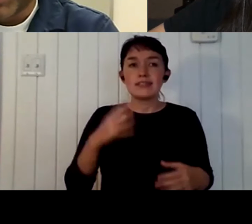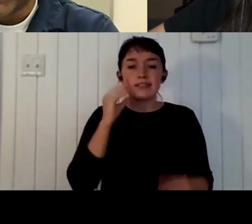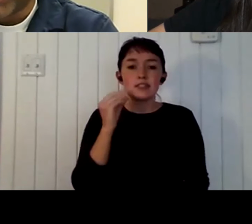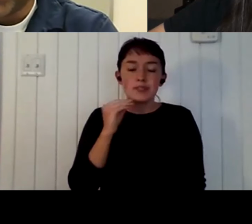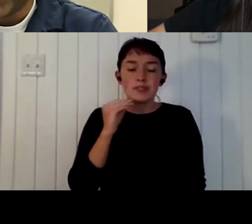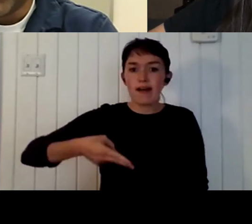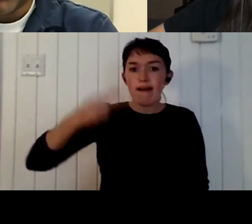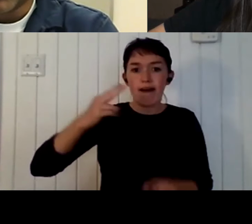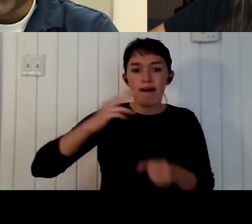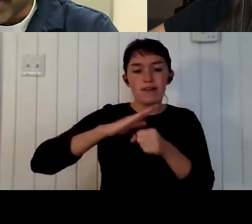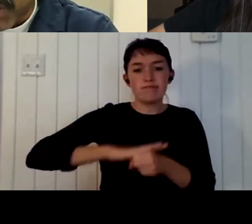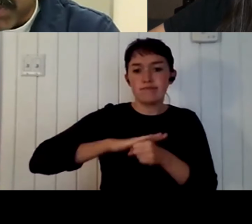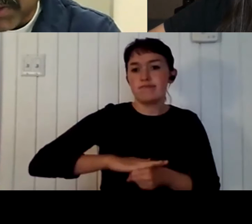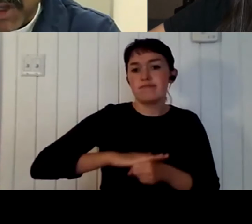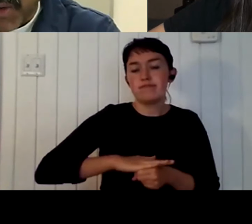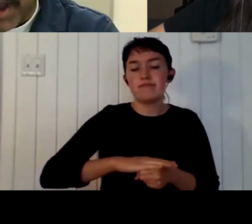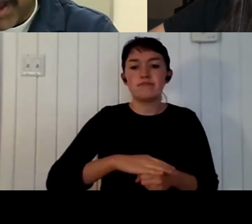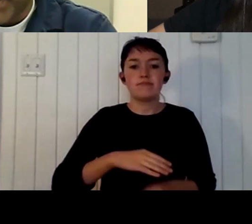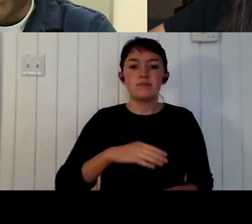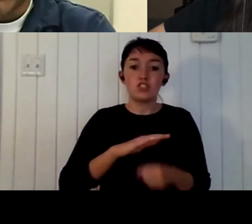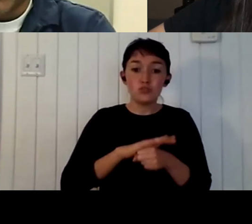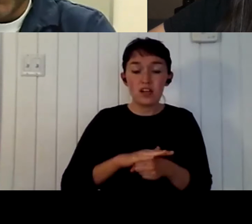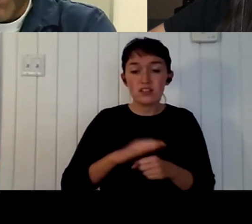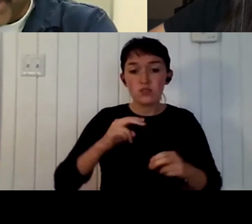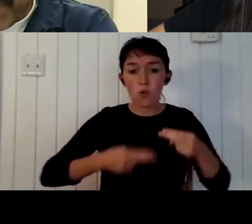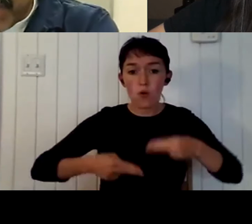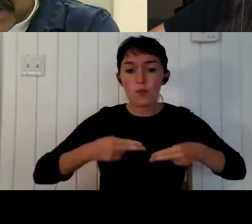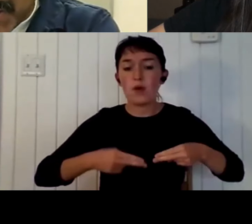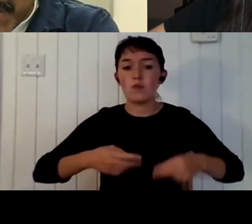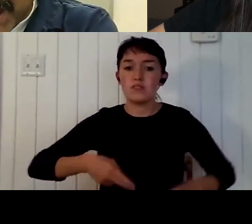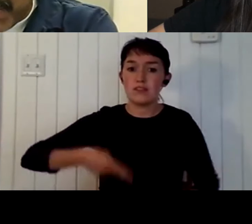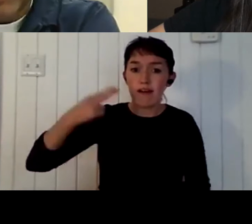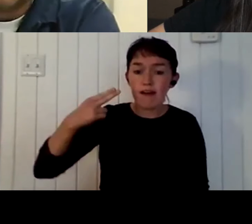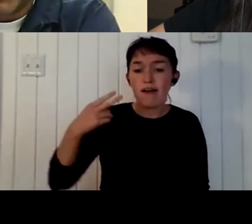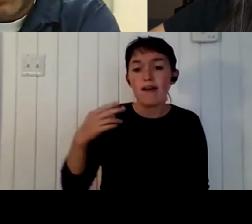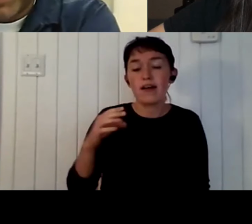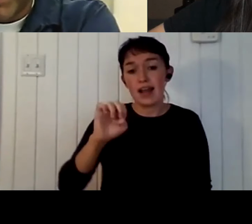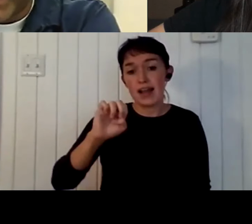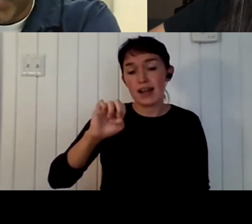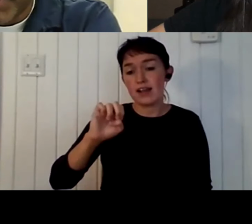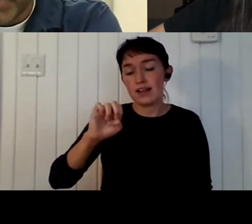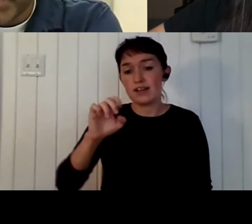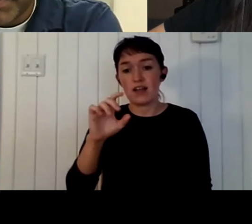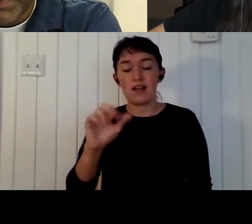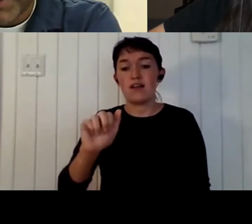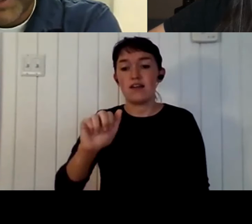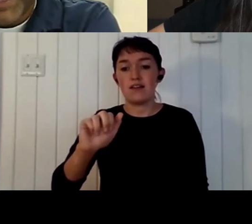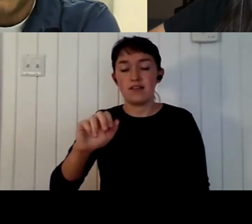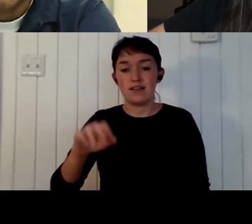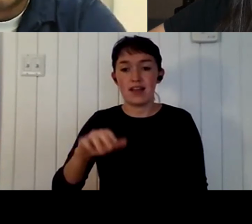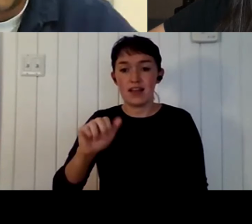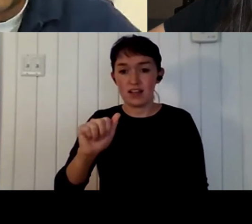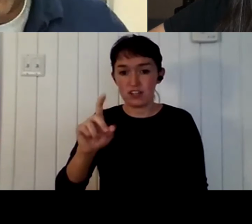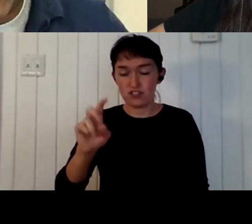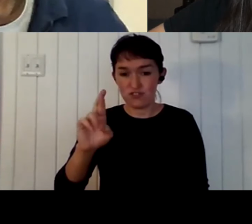arousal, right? Like your stress hormones go up, norepinephrine's going up, which are adrenaline, like normal people